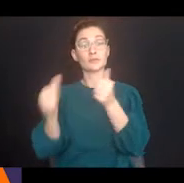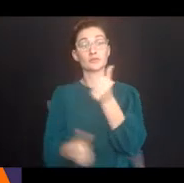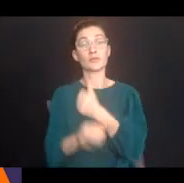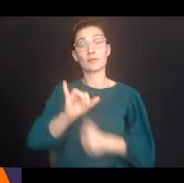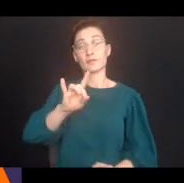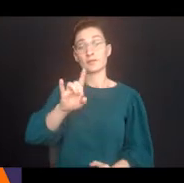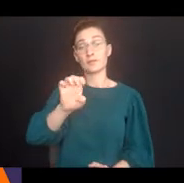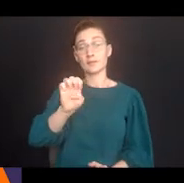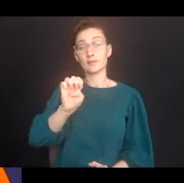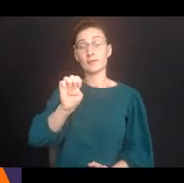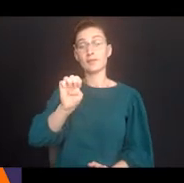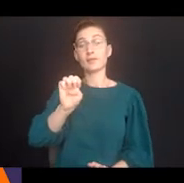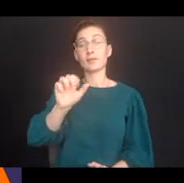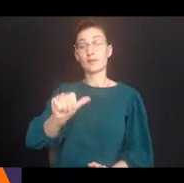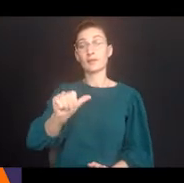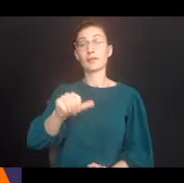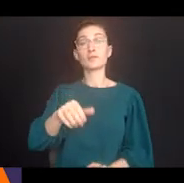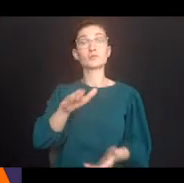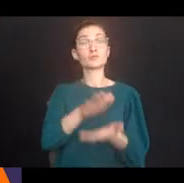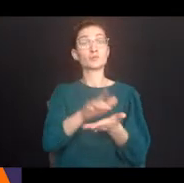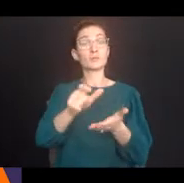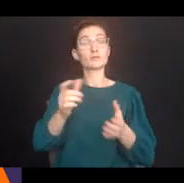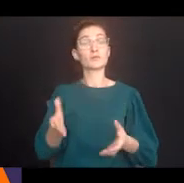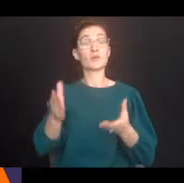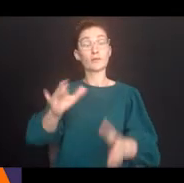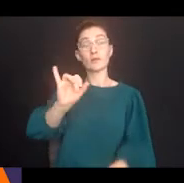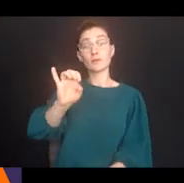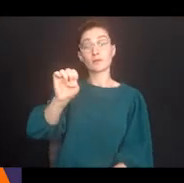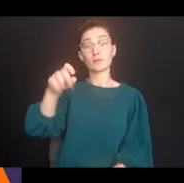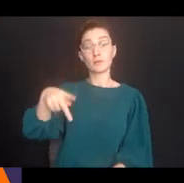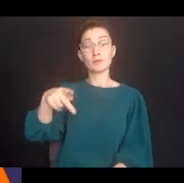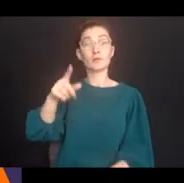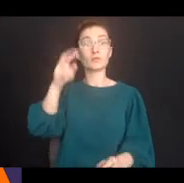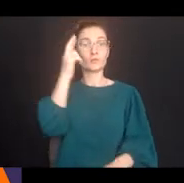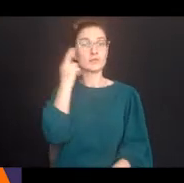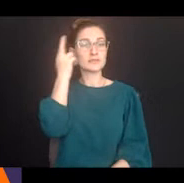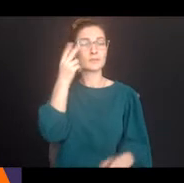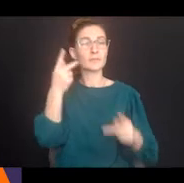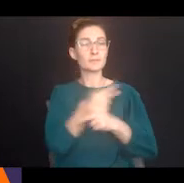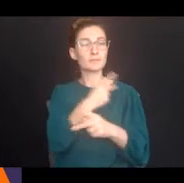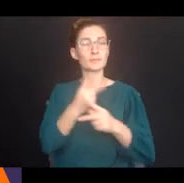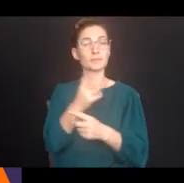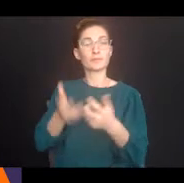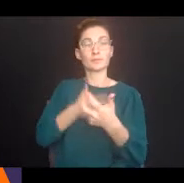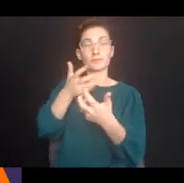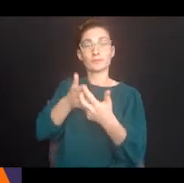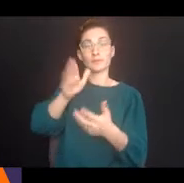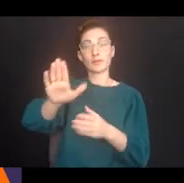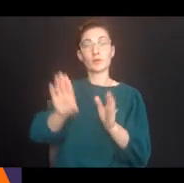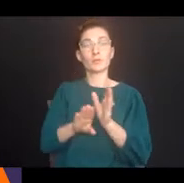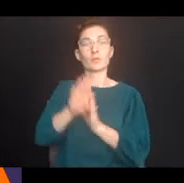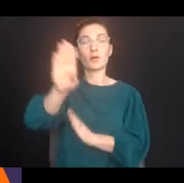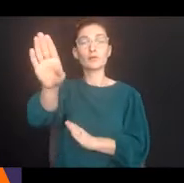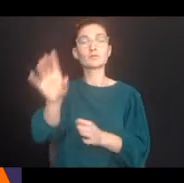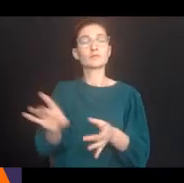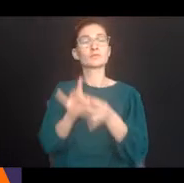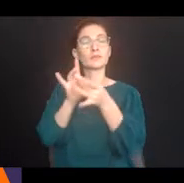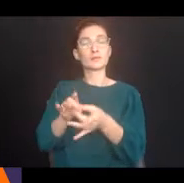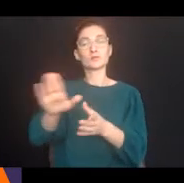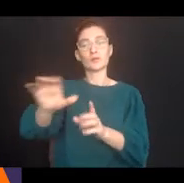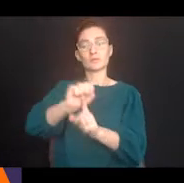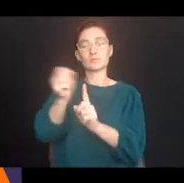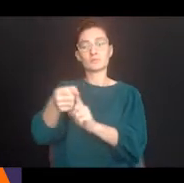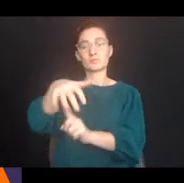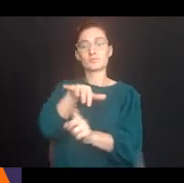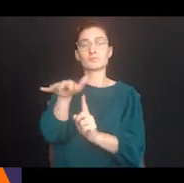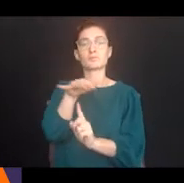must offer an IEP reasonably calculated to enable a child to make progress appropriate in light of the child's